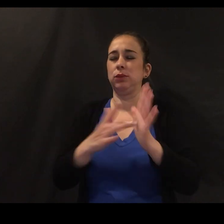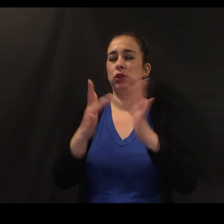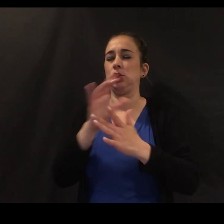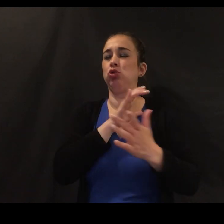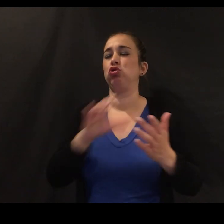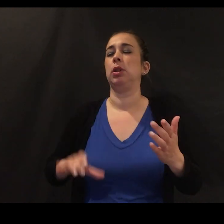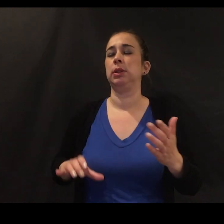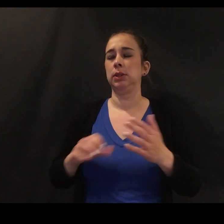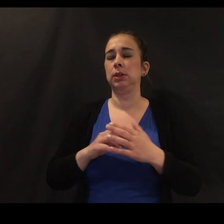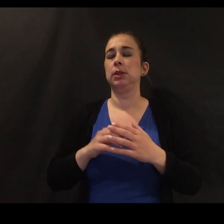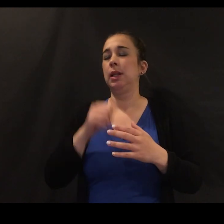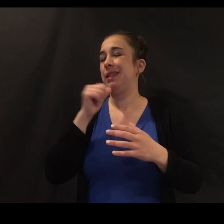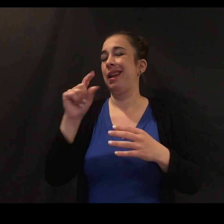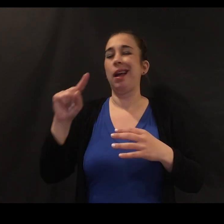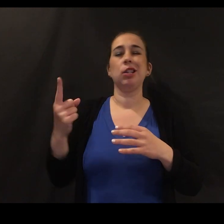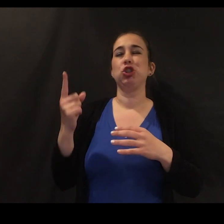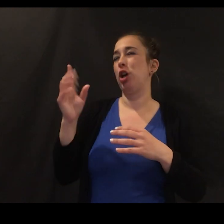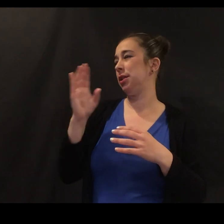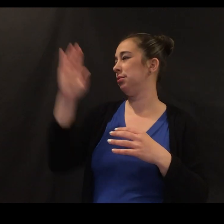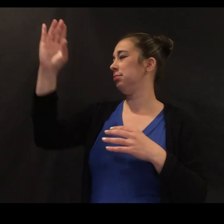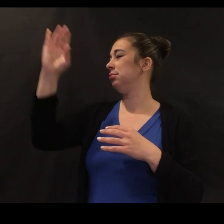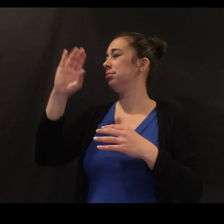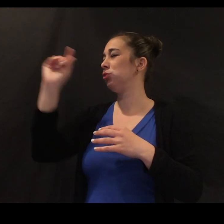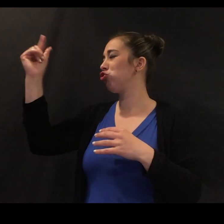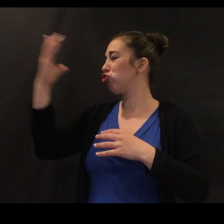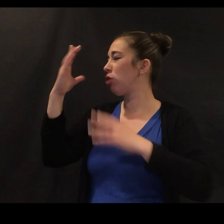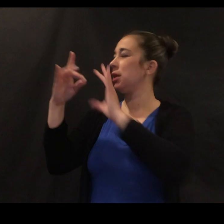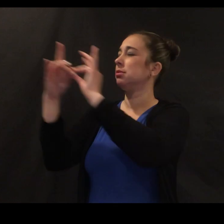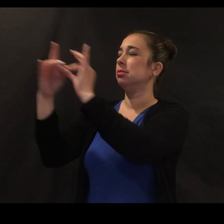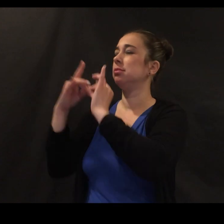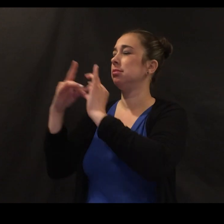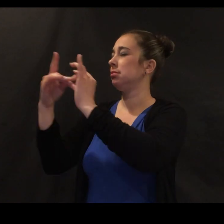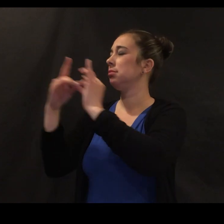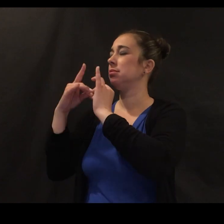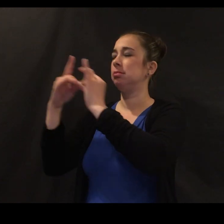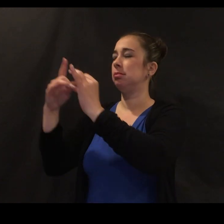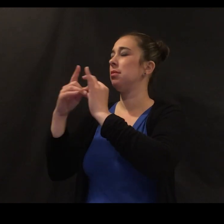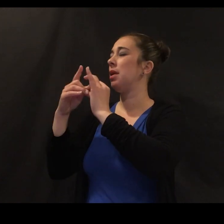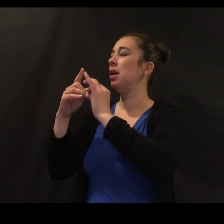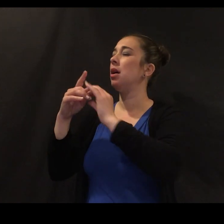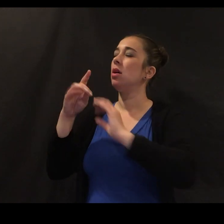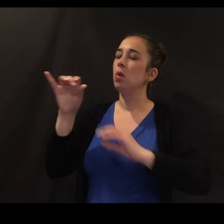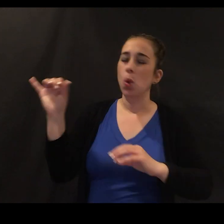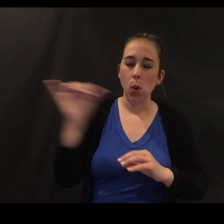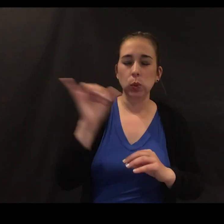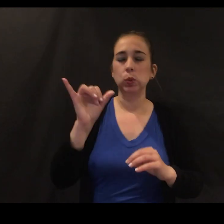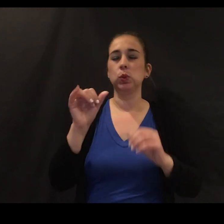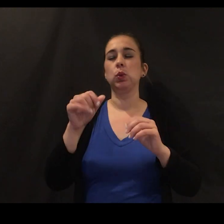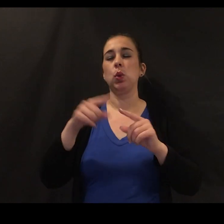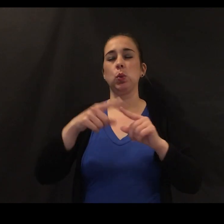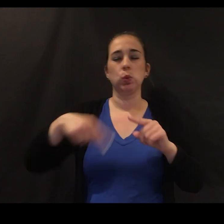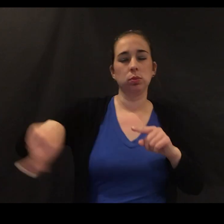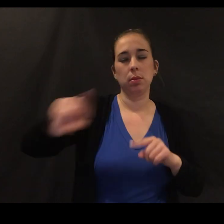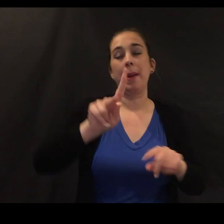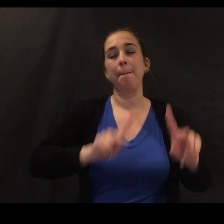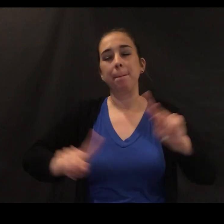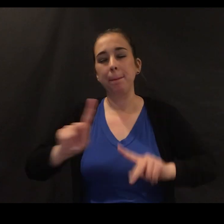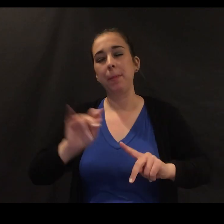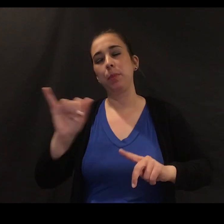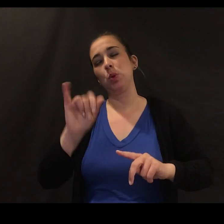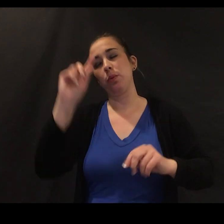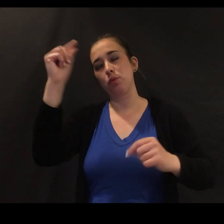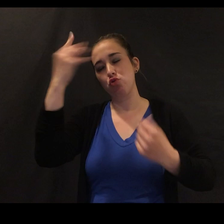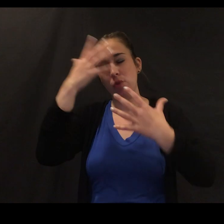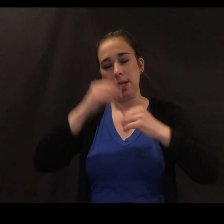only vertically in relationship with you, Lord, but also horizontally to the people around us. Let grace flow to